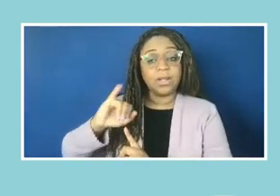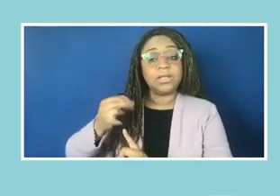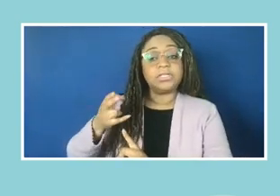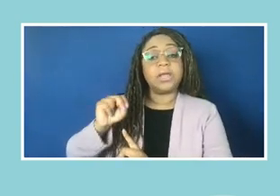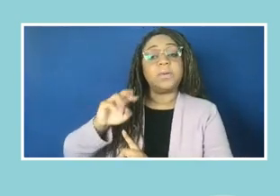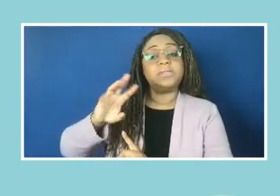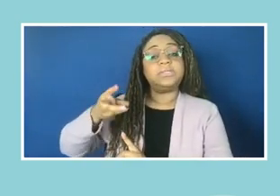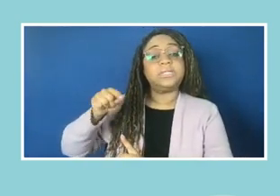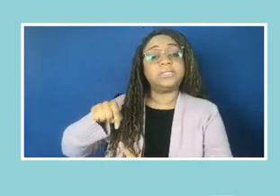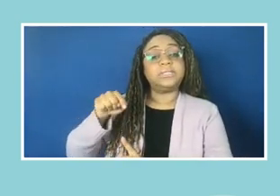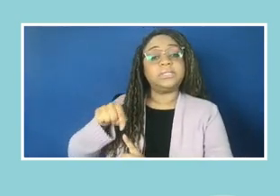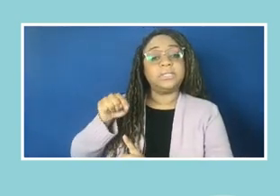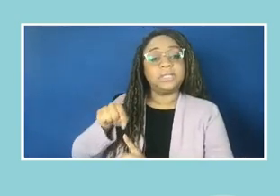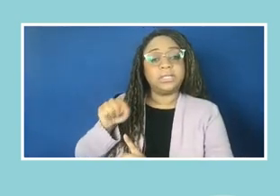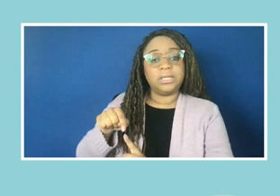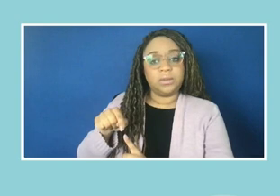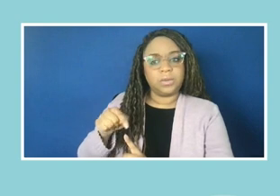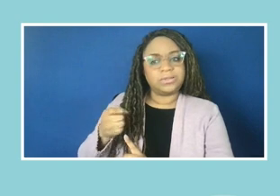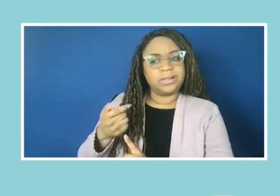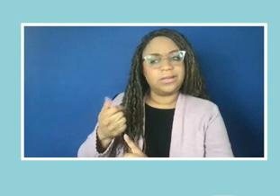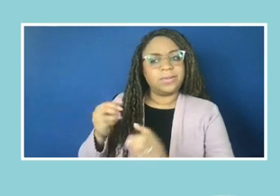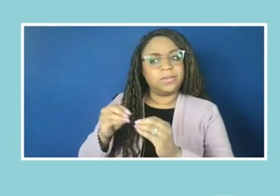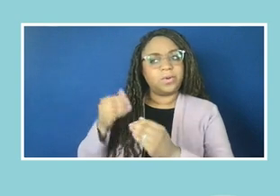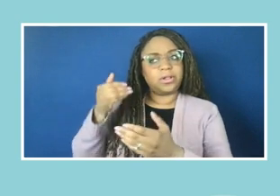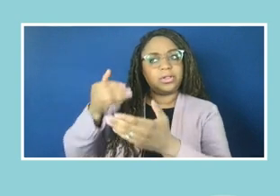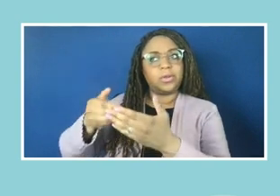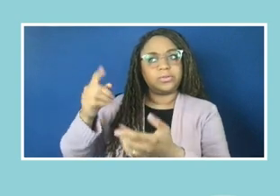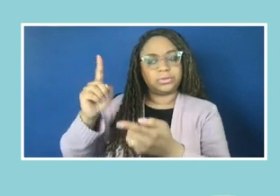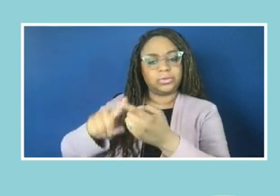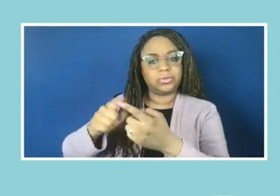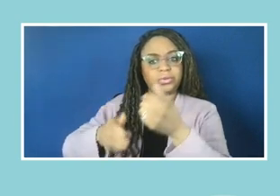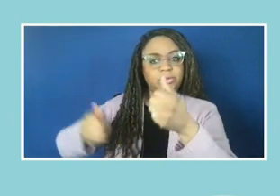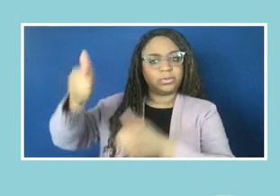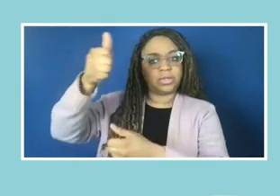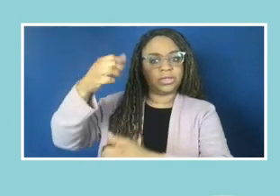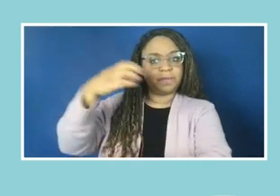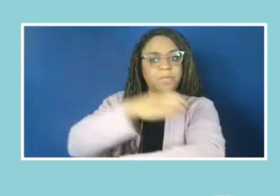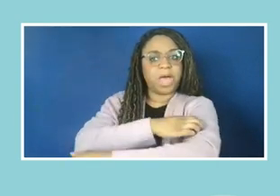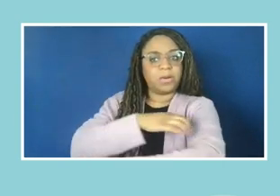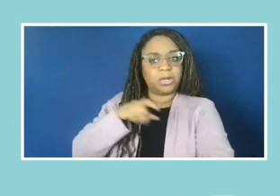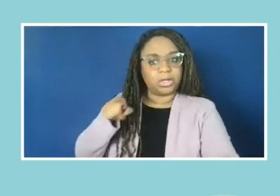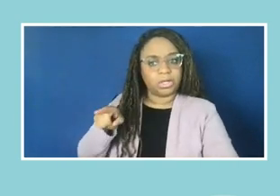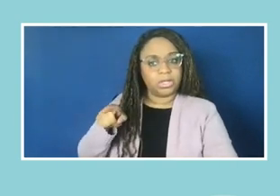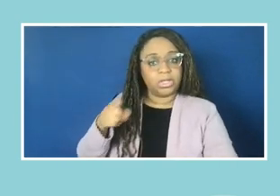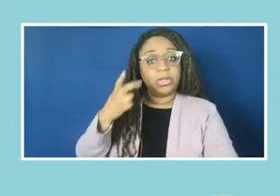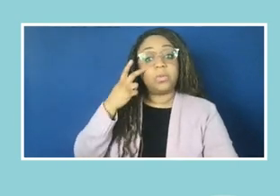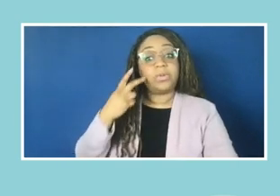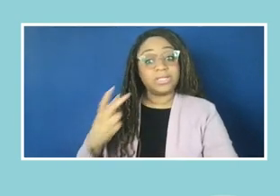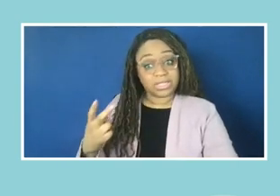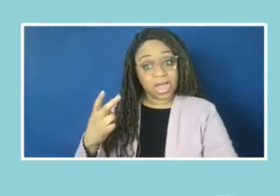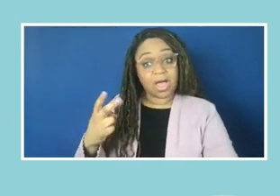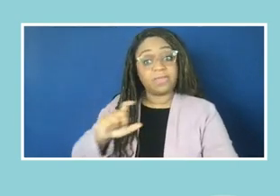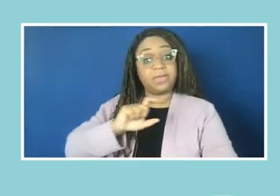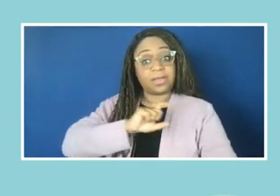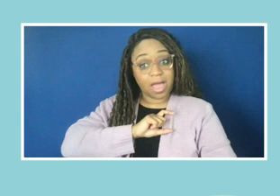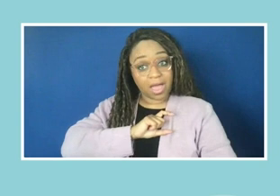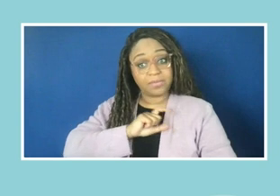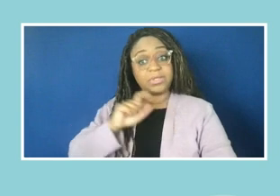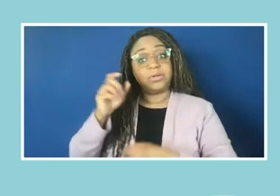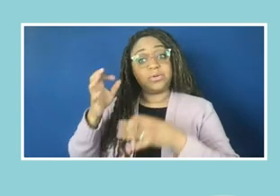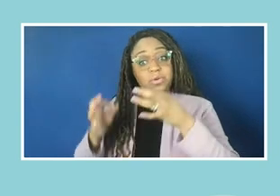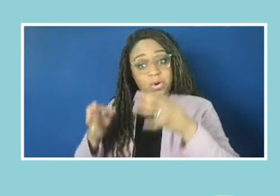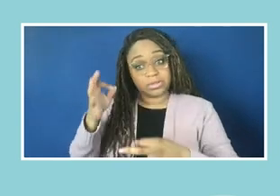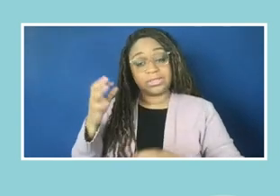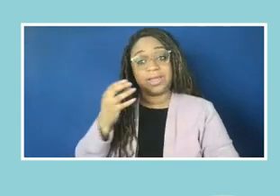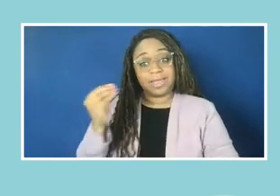more closer to the power. You know, we saw the cops, the courts, and the Ku Klux Klan trying to storm the Capitol on January